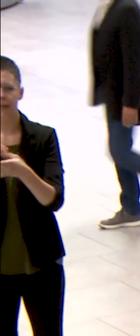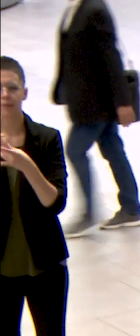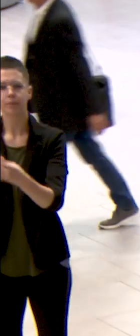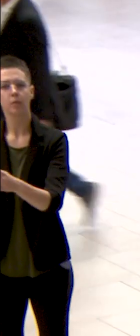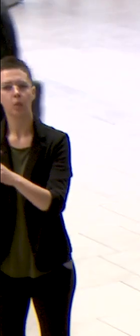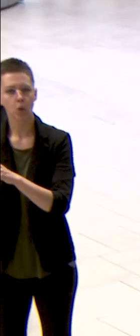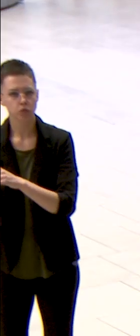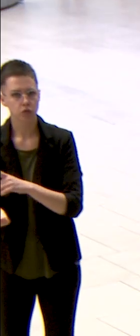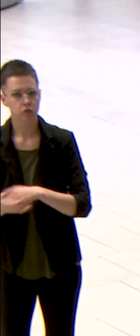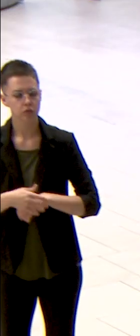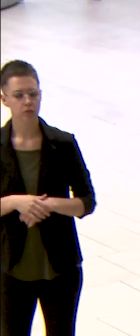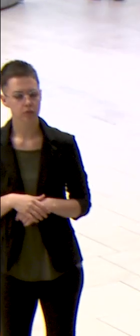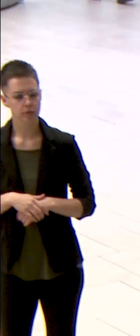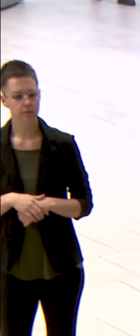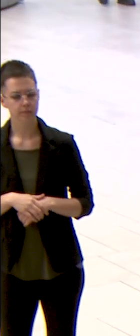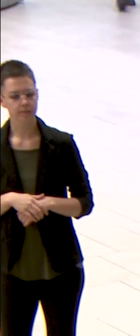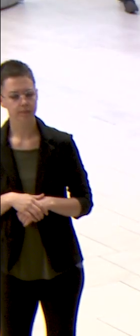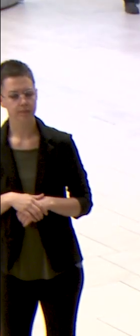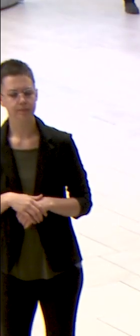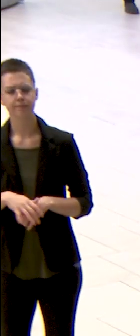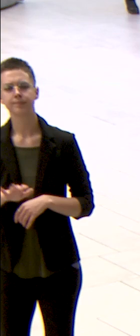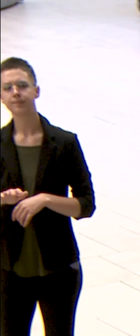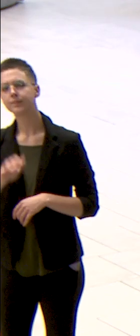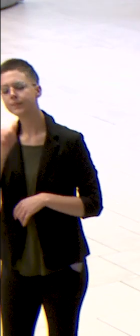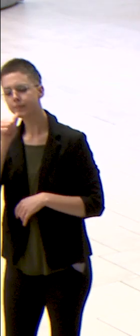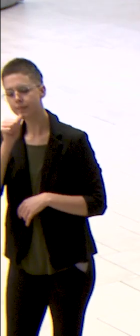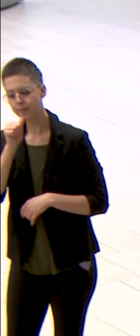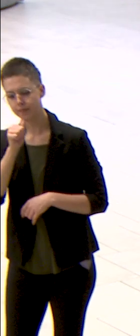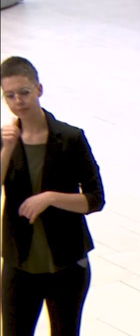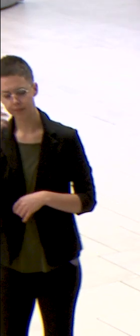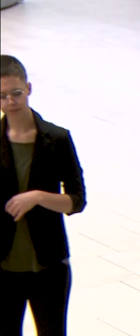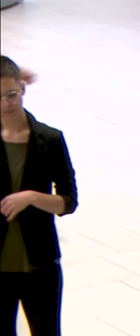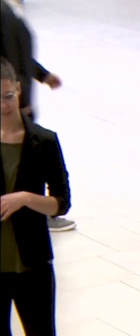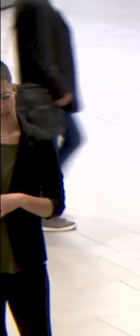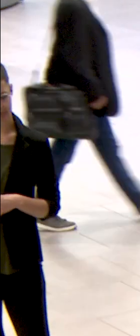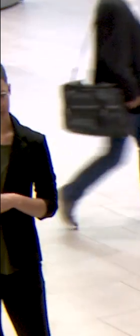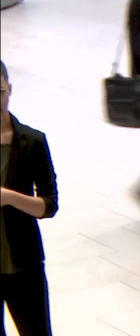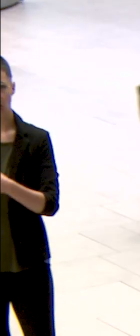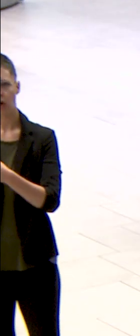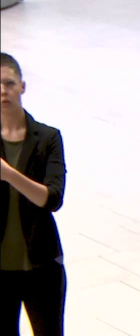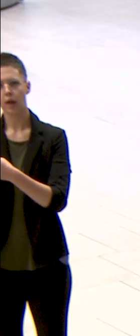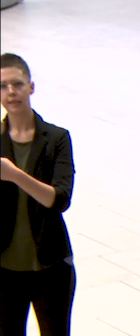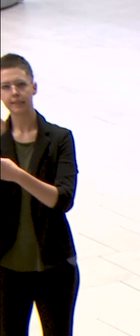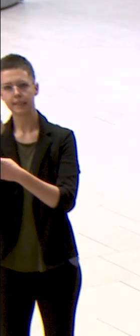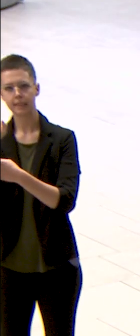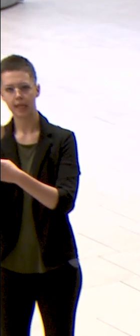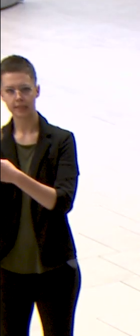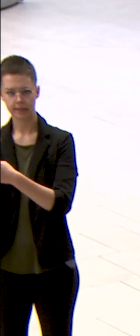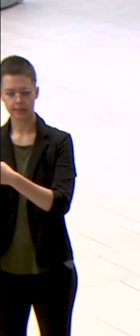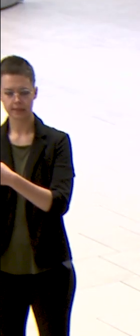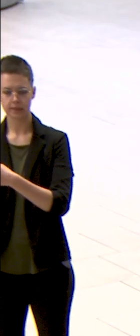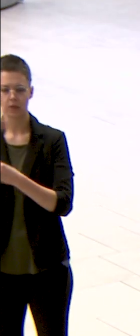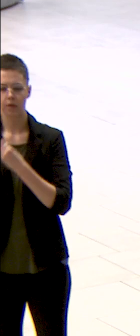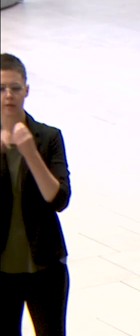your experience? Well, I think it's a resonance more than anything. So, you know, I mean, again,